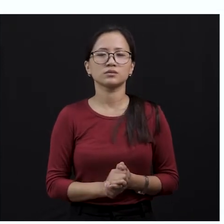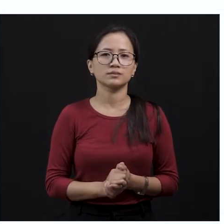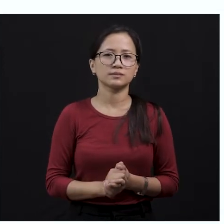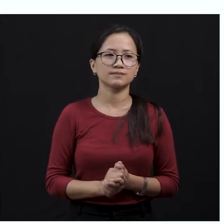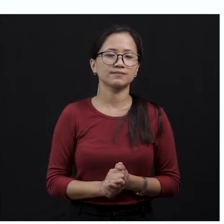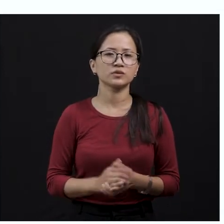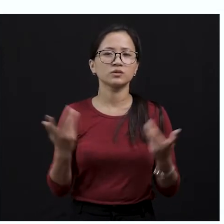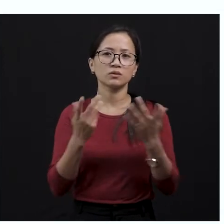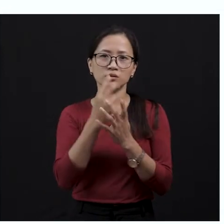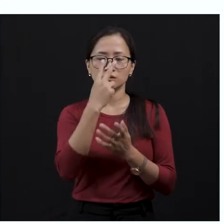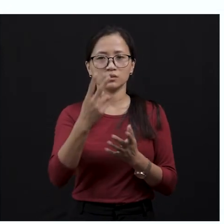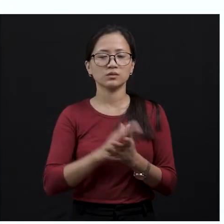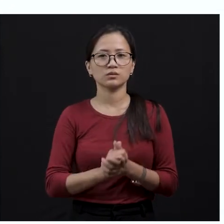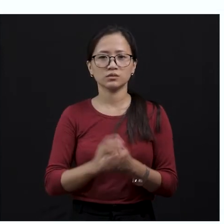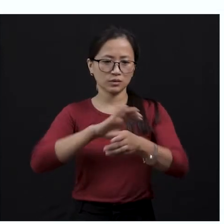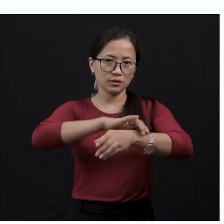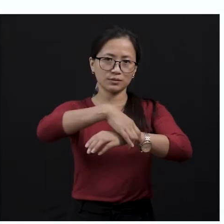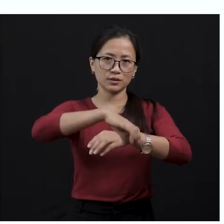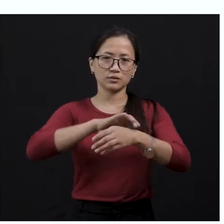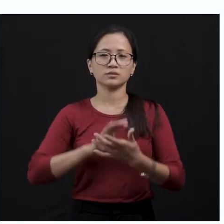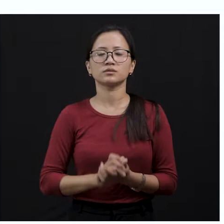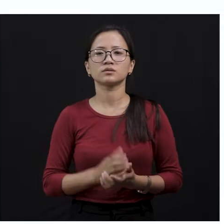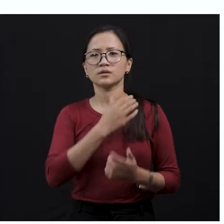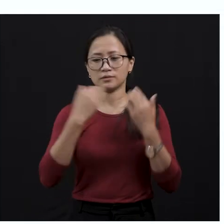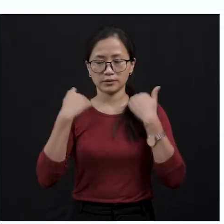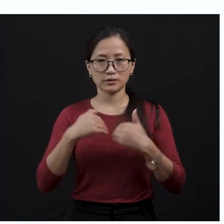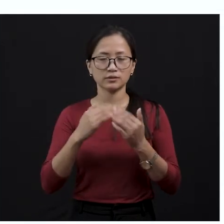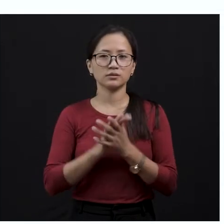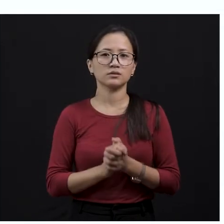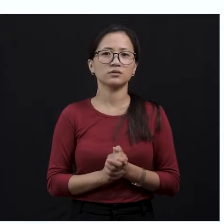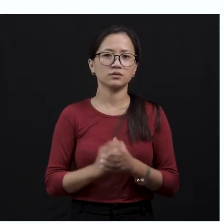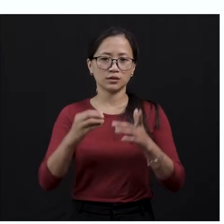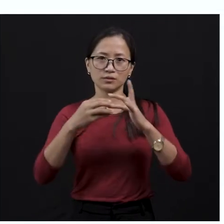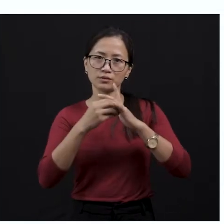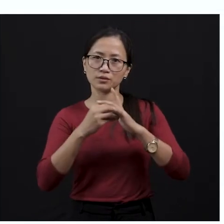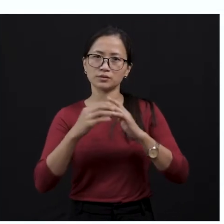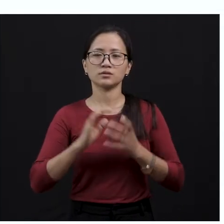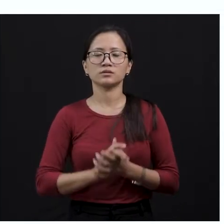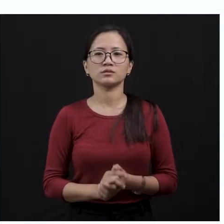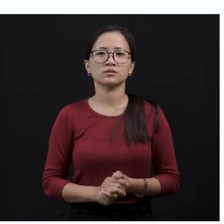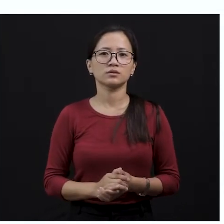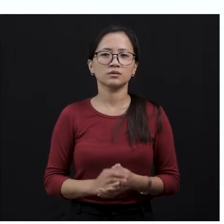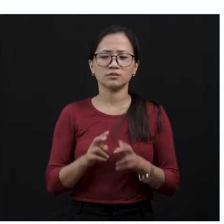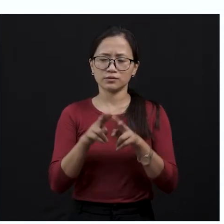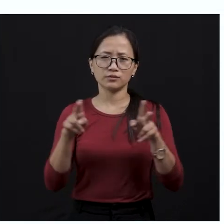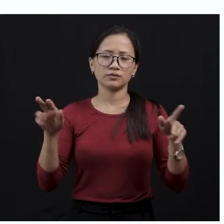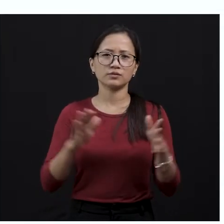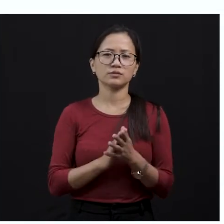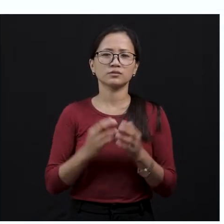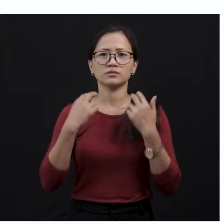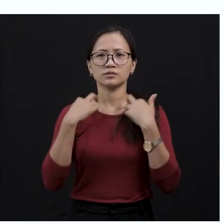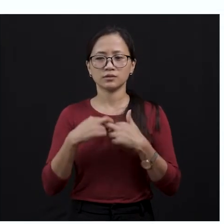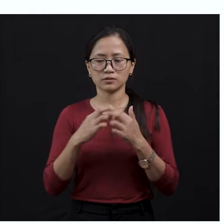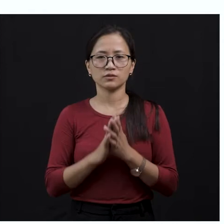jewelries. So what you see here are the bangles, necklaces, there were rings, and there were different